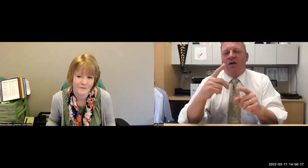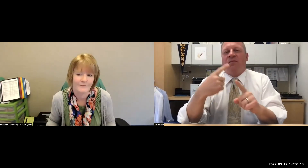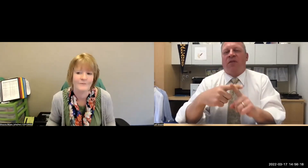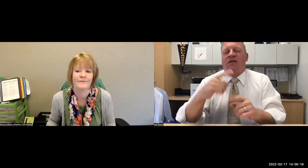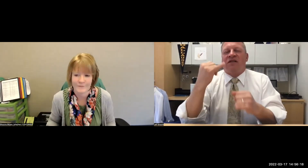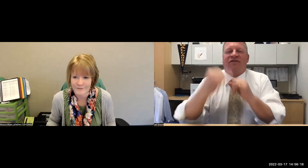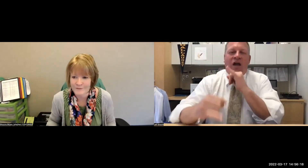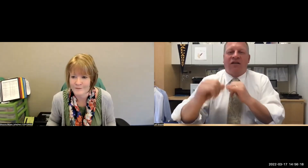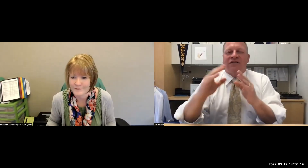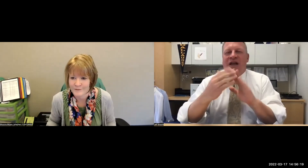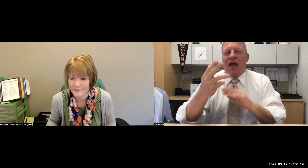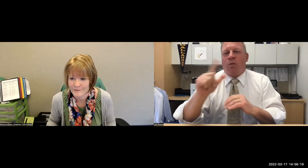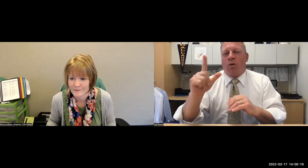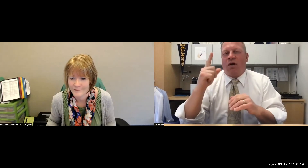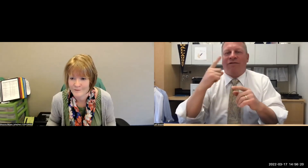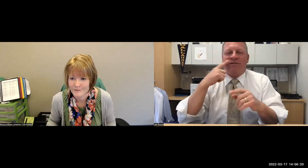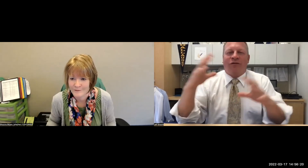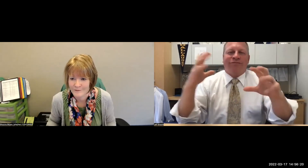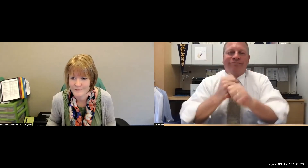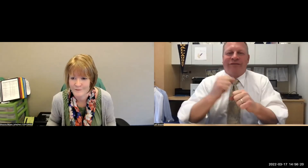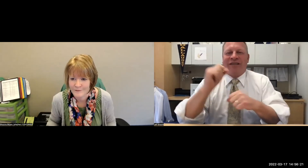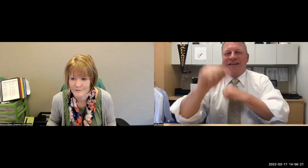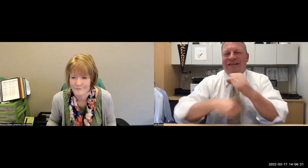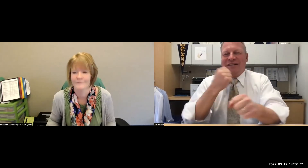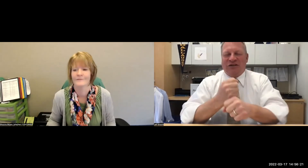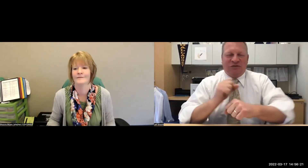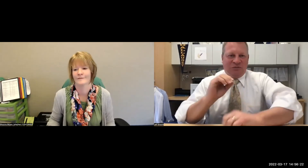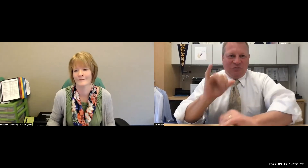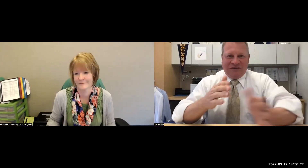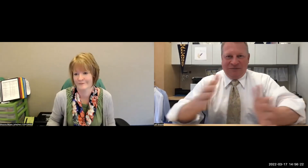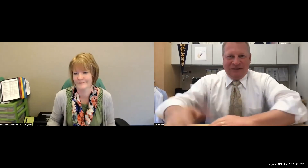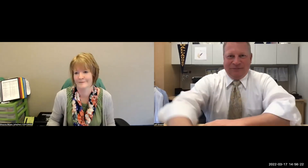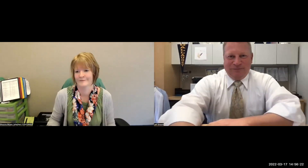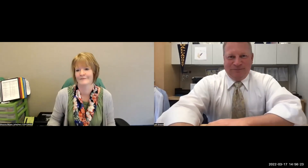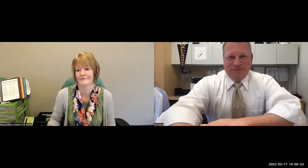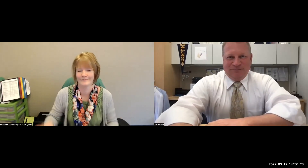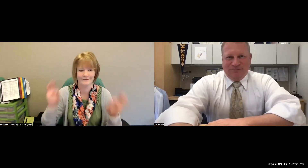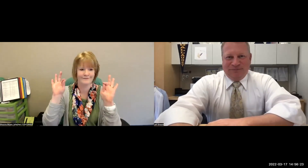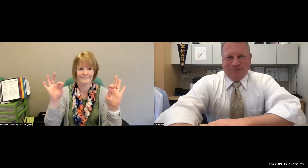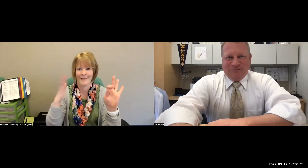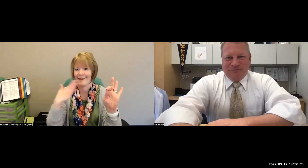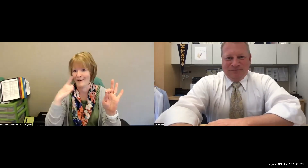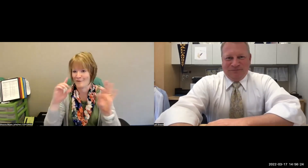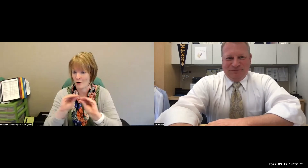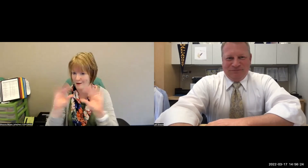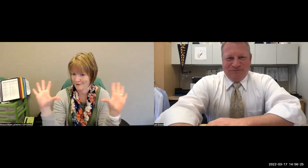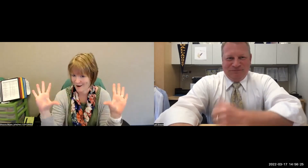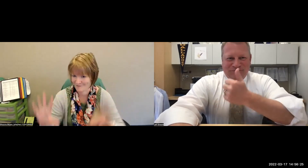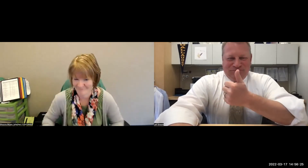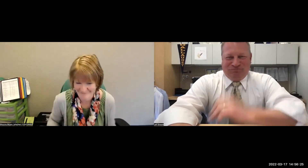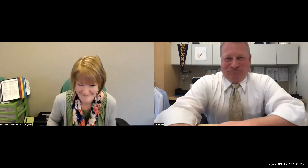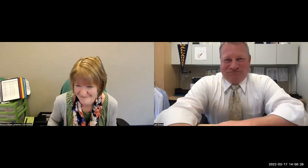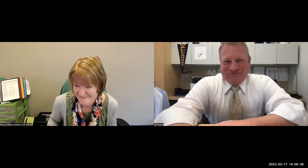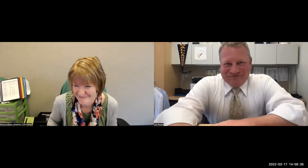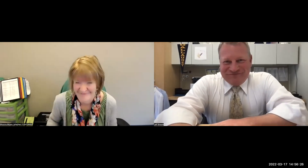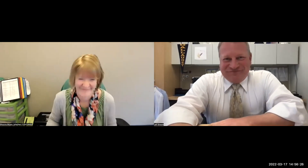more. We'll do a webinar and then a final town hall to kind of recap the year.